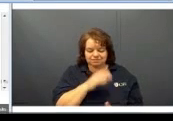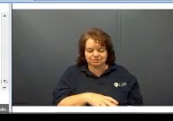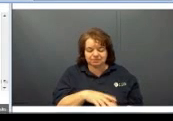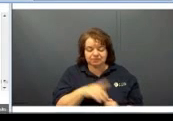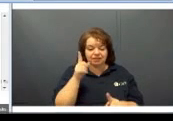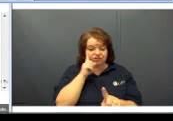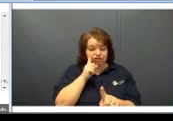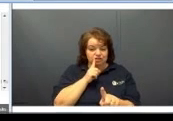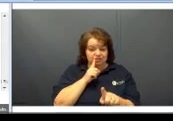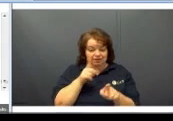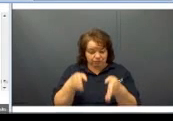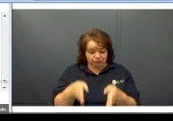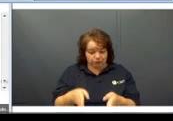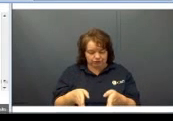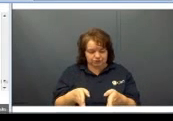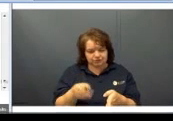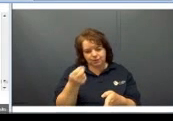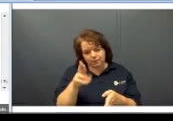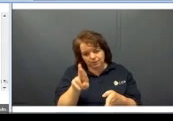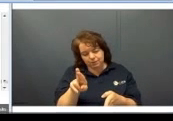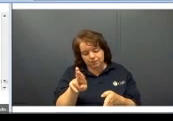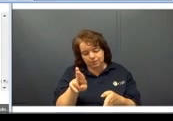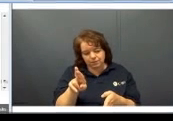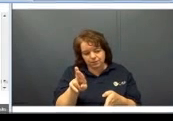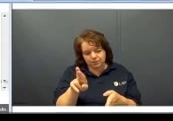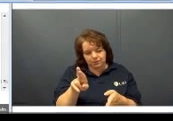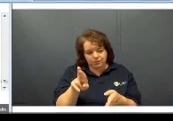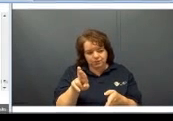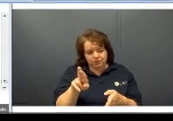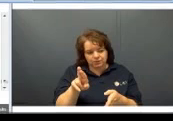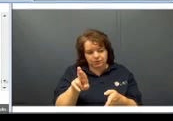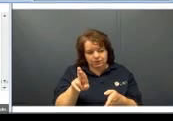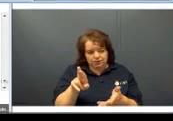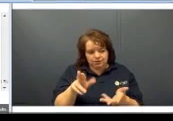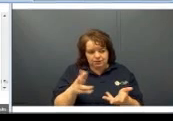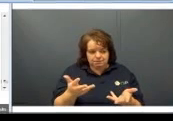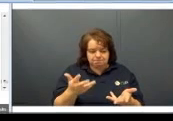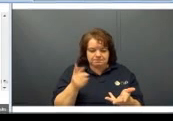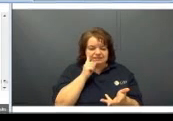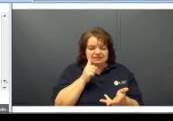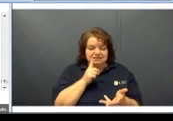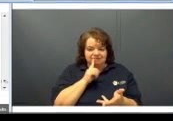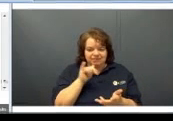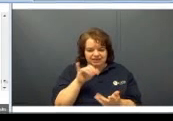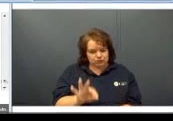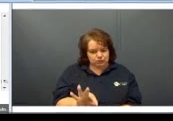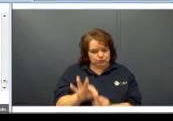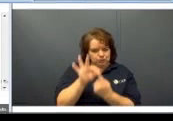Okay, this is Kevin speaking. For a deaf person, or I should say,